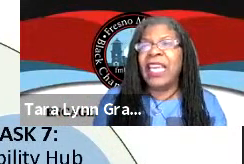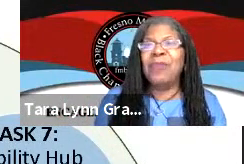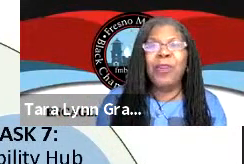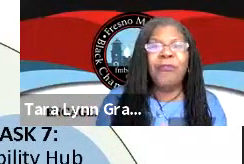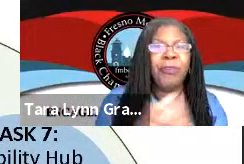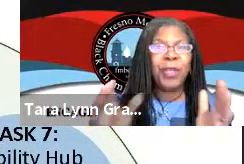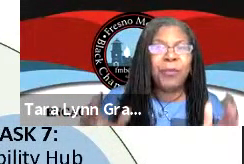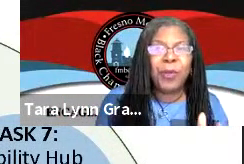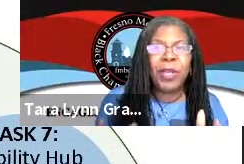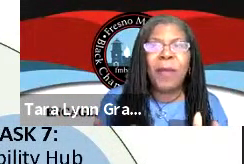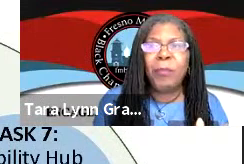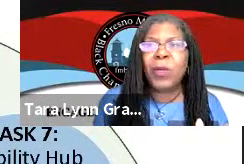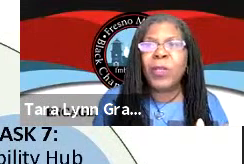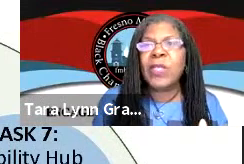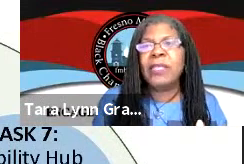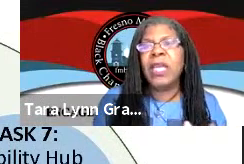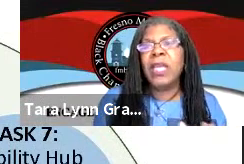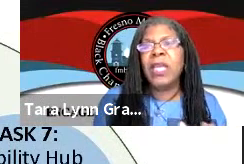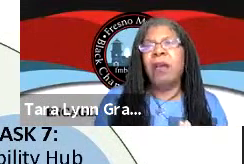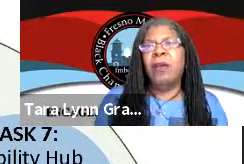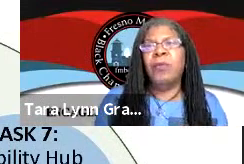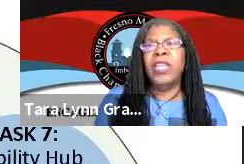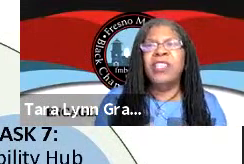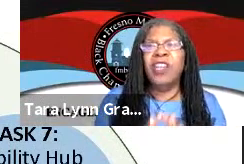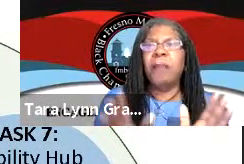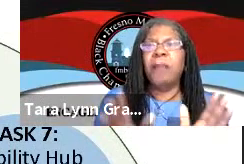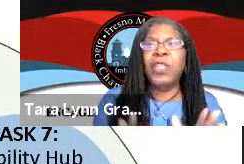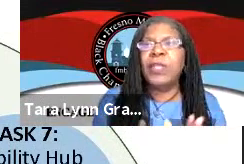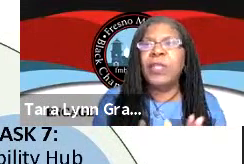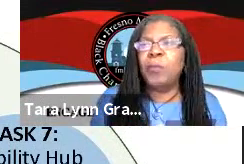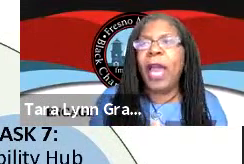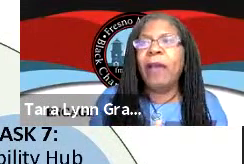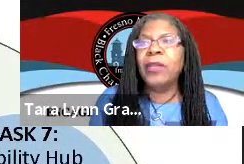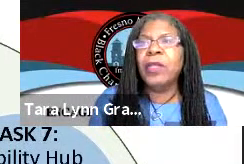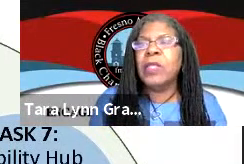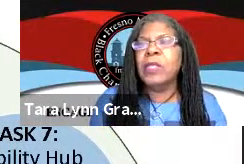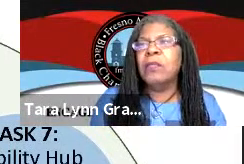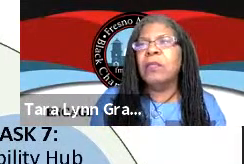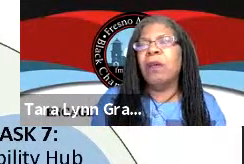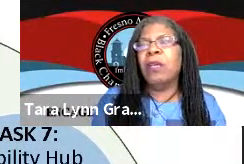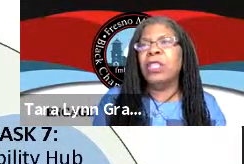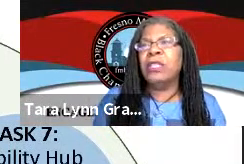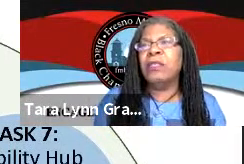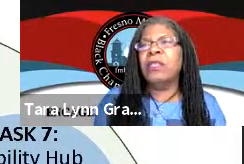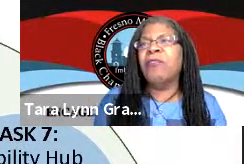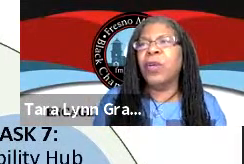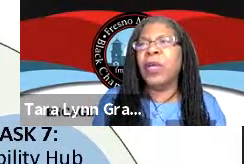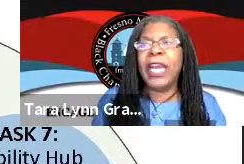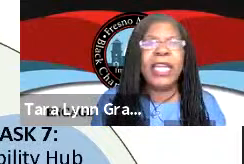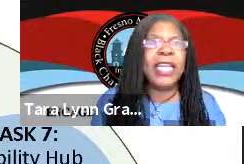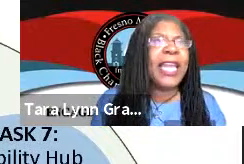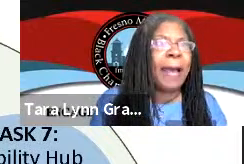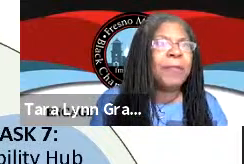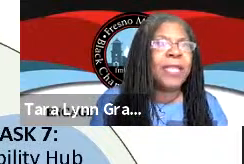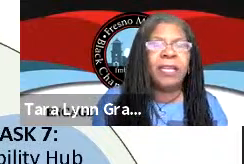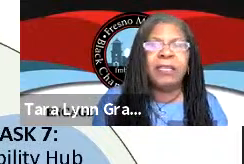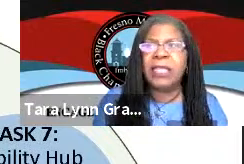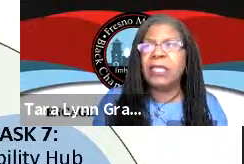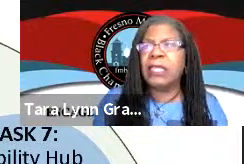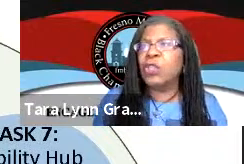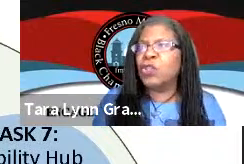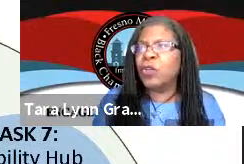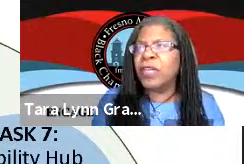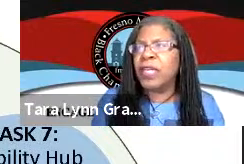solicit input from community members. We need to talk about usage patterns, discover any gaps